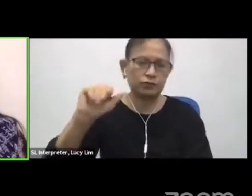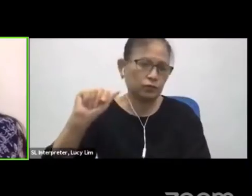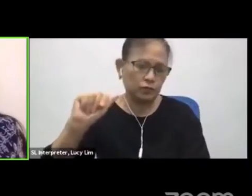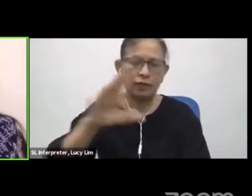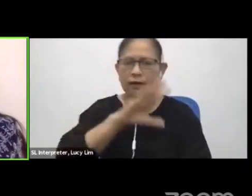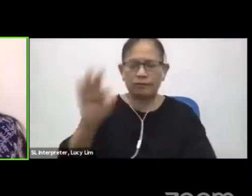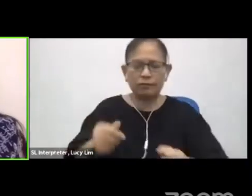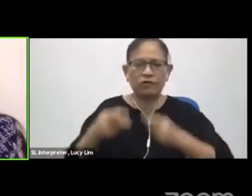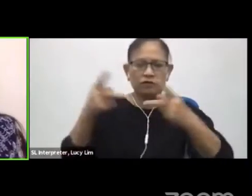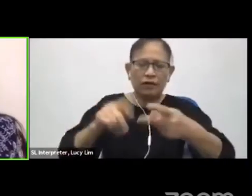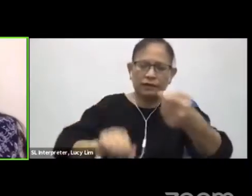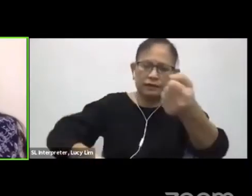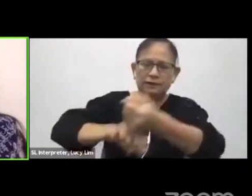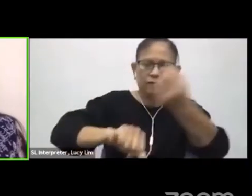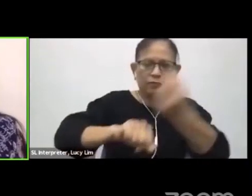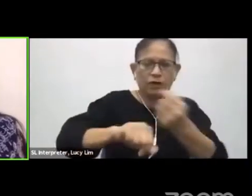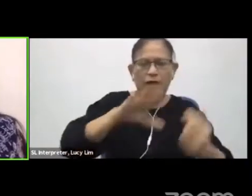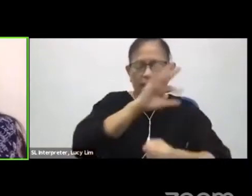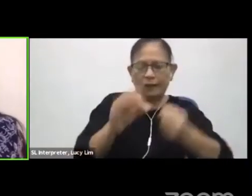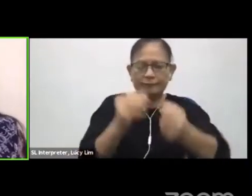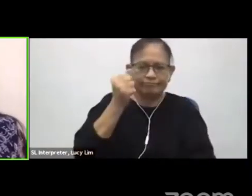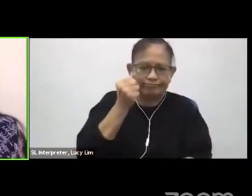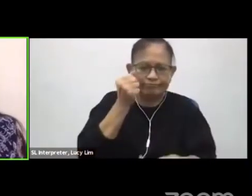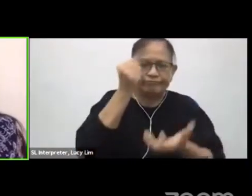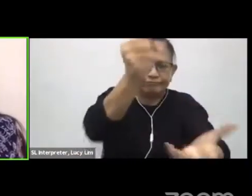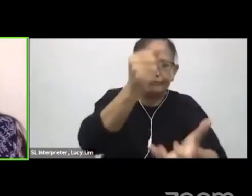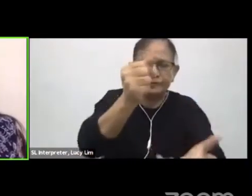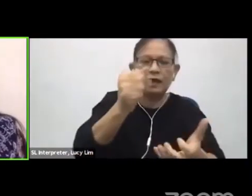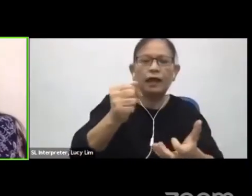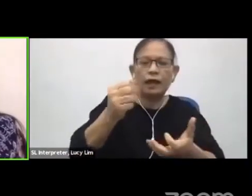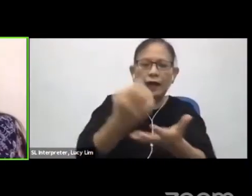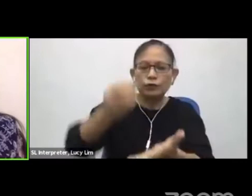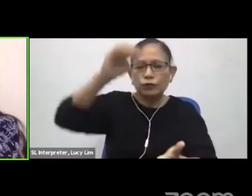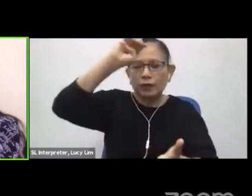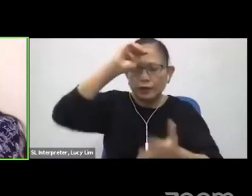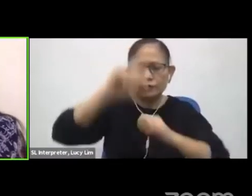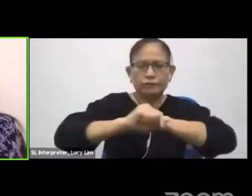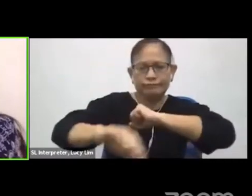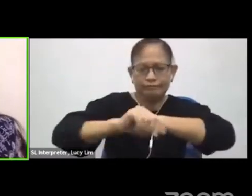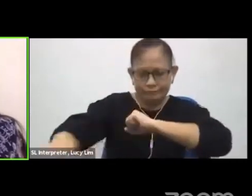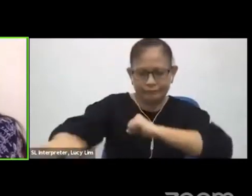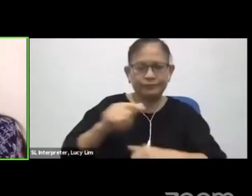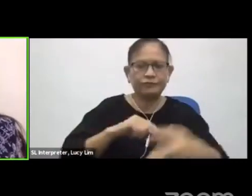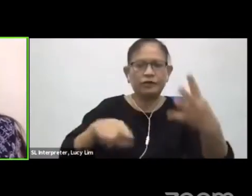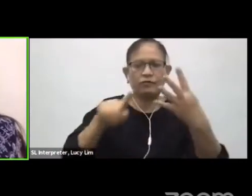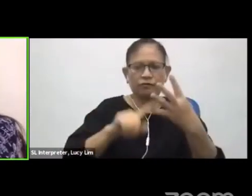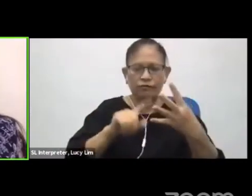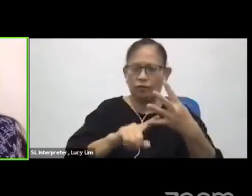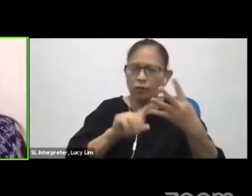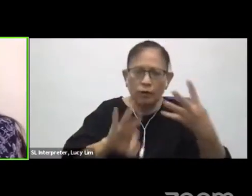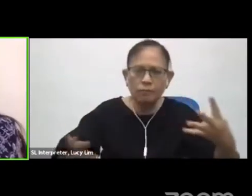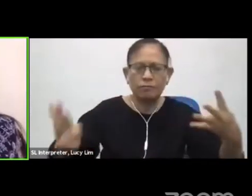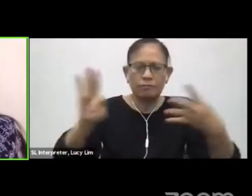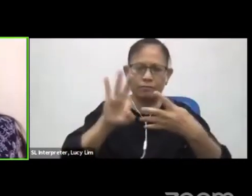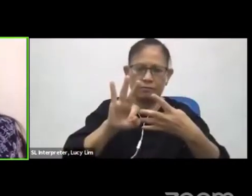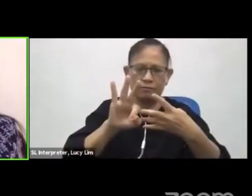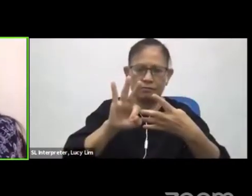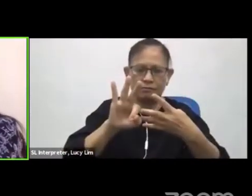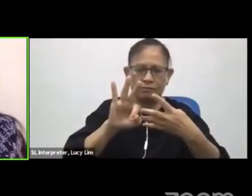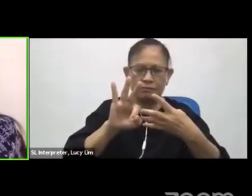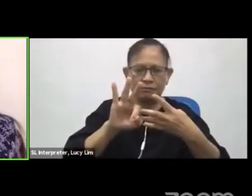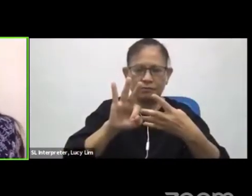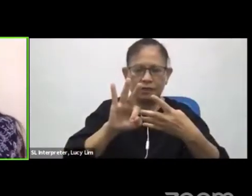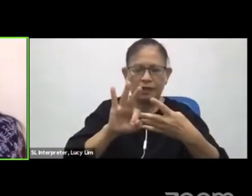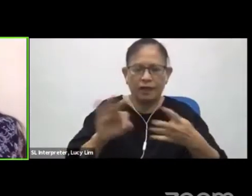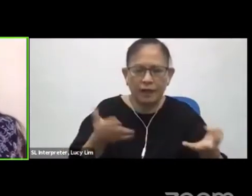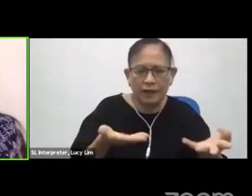fund awareness, also education campaigns. Fourthly, and the most important aspect, is to